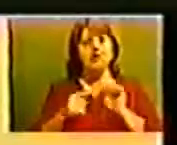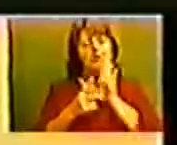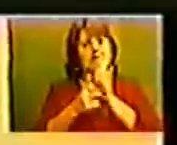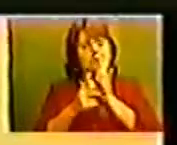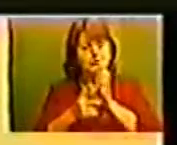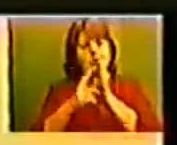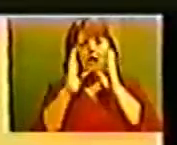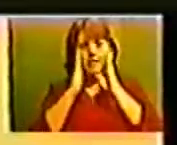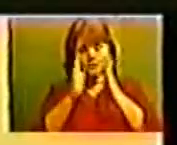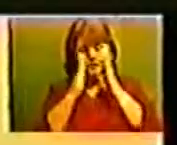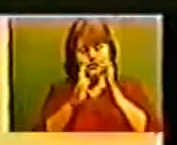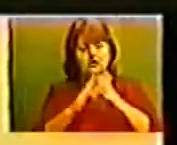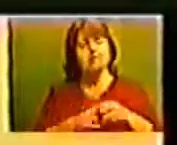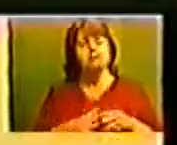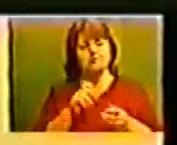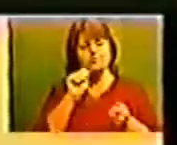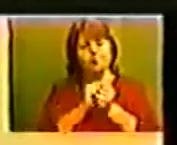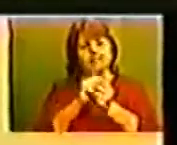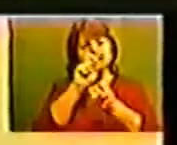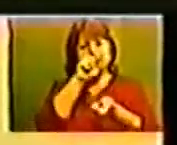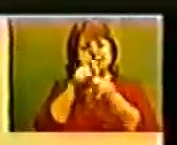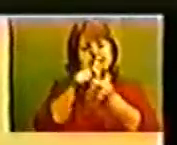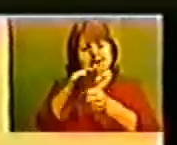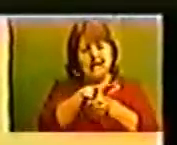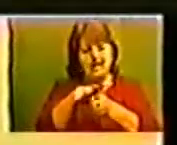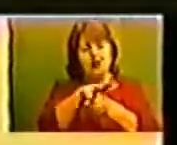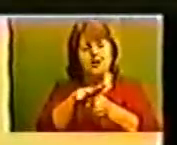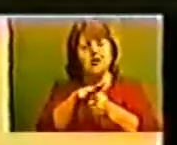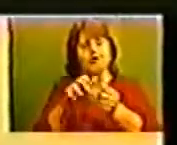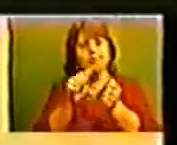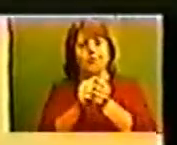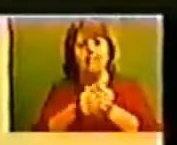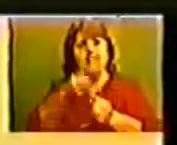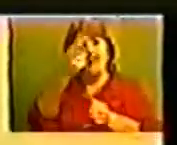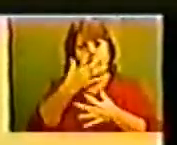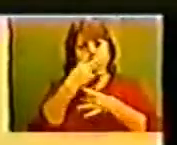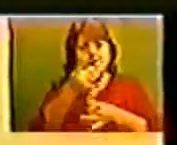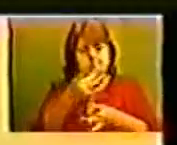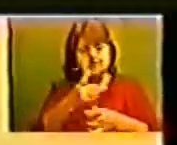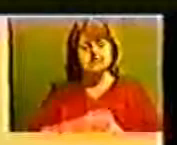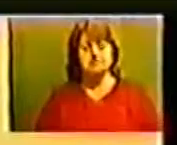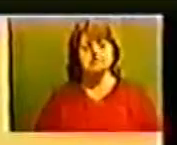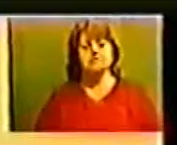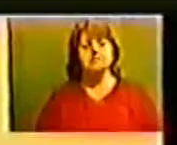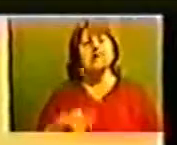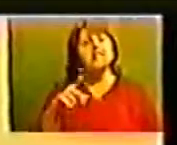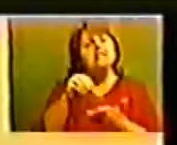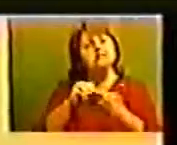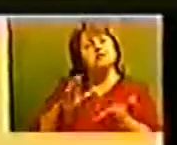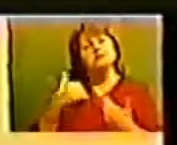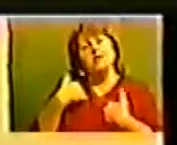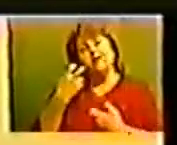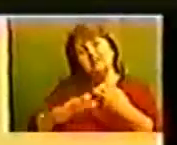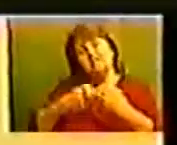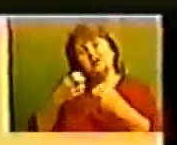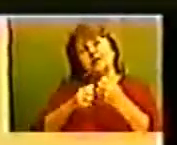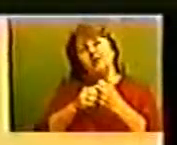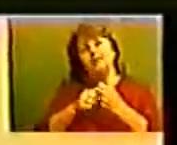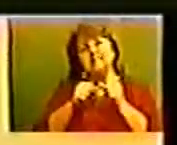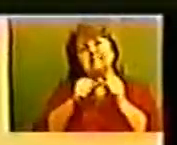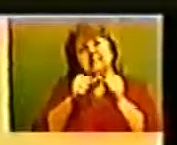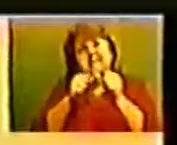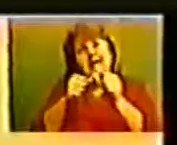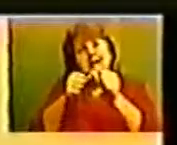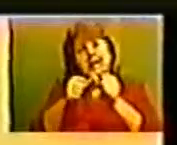ability to pay attention in a specific area where they do have high interest. These students will have difficulty with